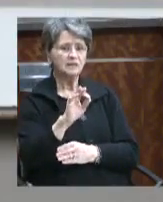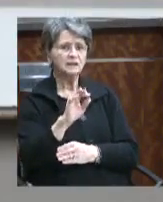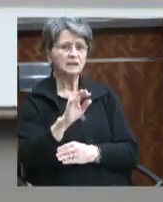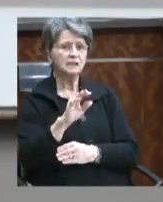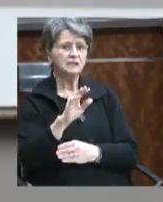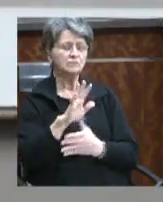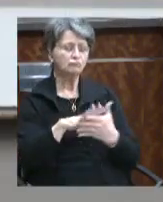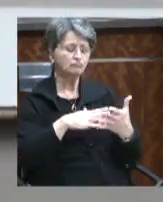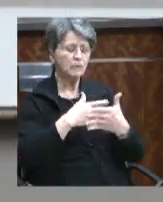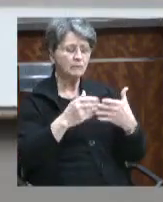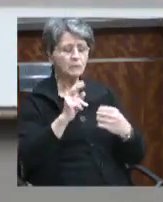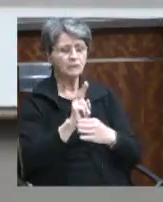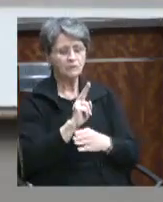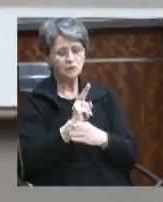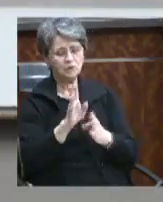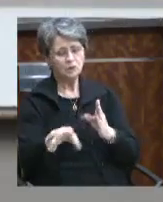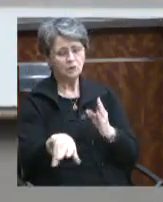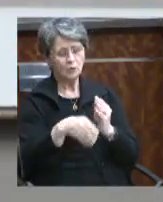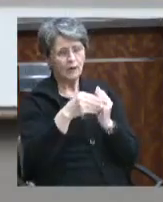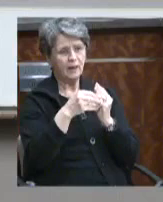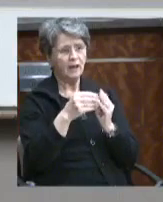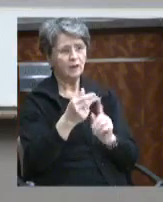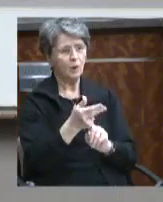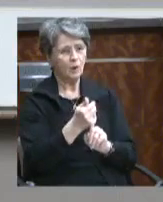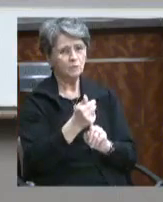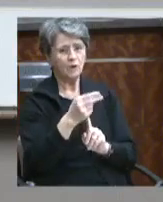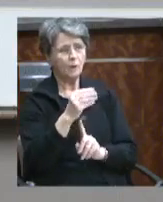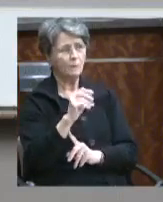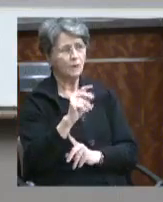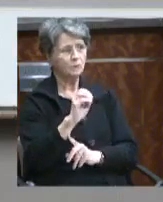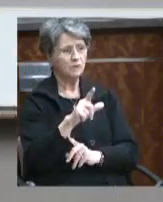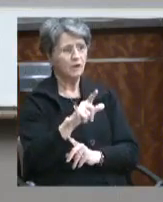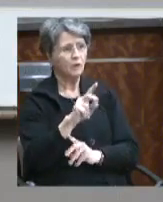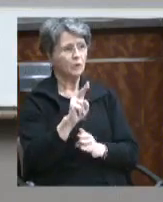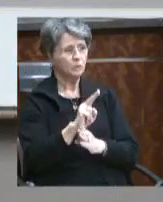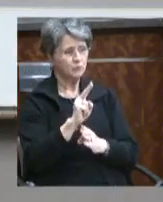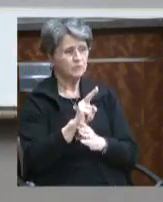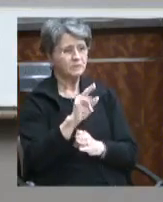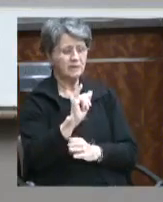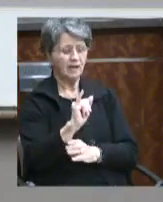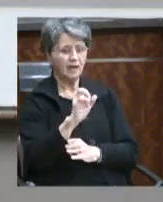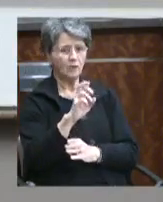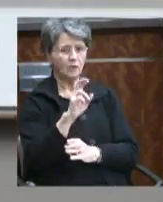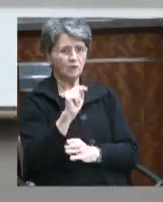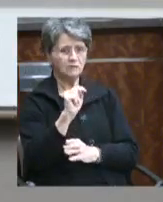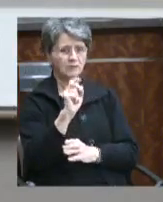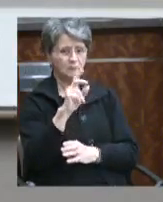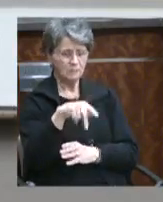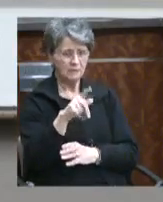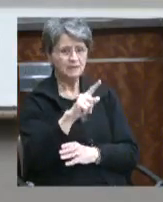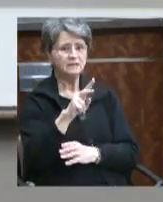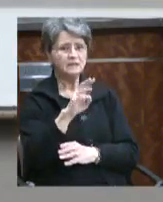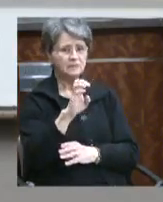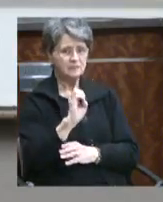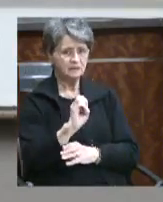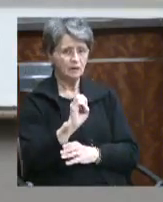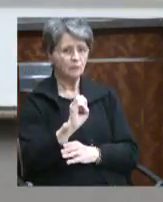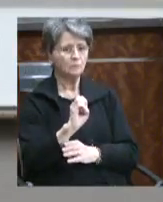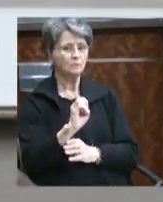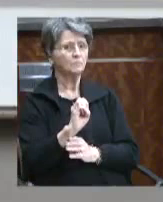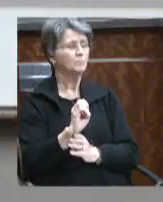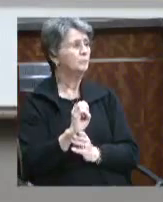of Uses to add hotel motel uses in the I-RTP Zone, Industrial Research and Technology